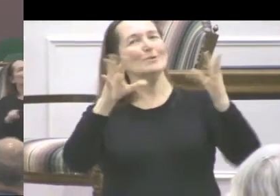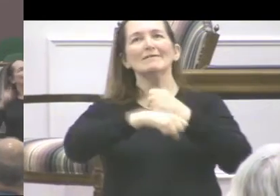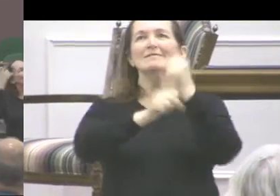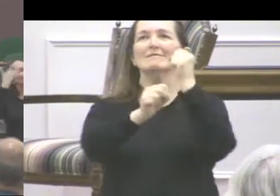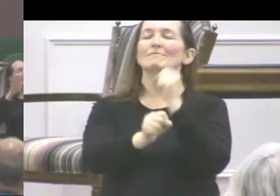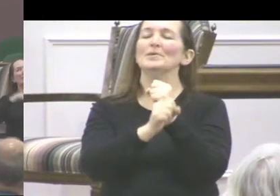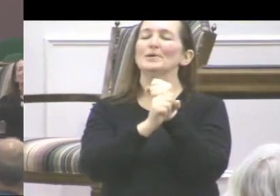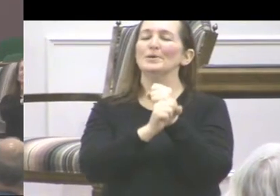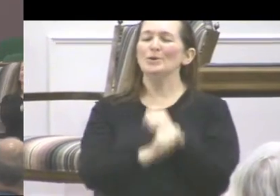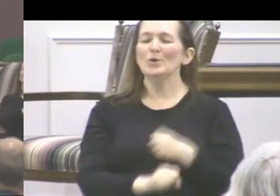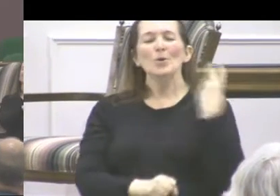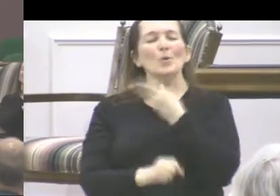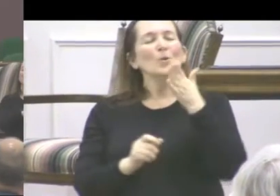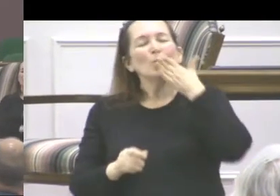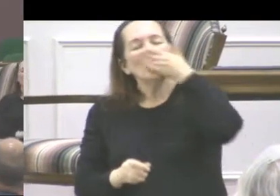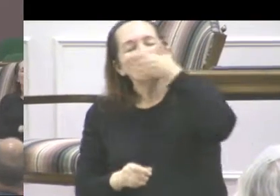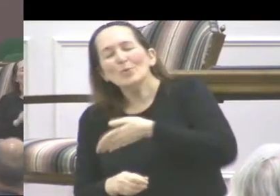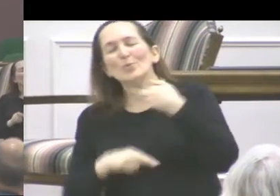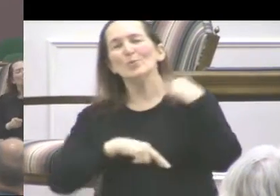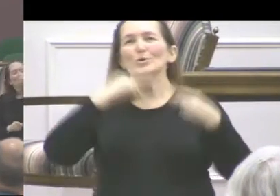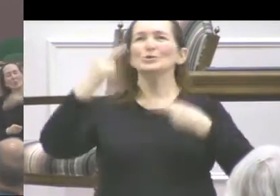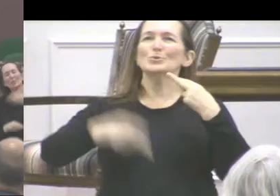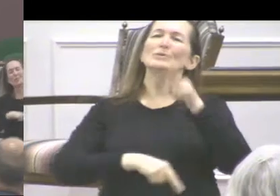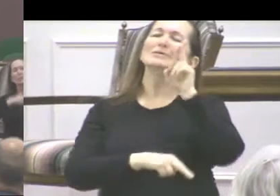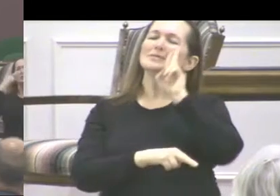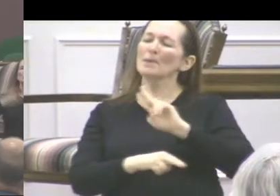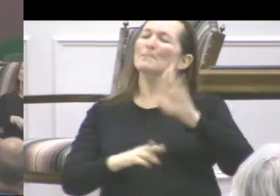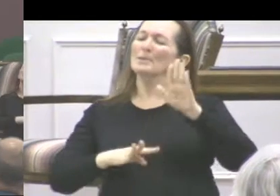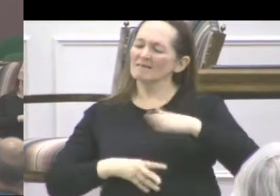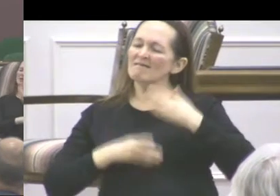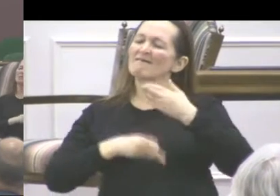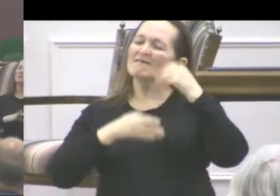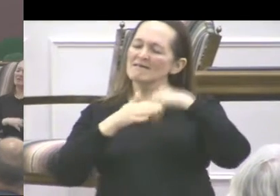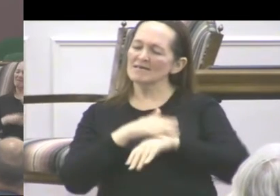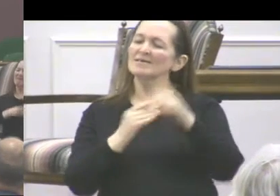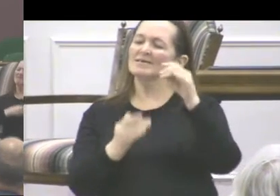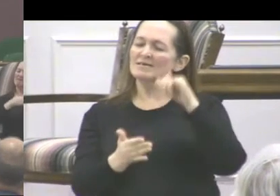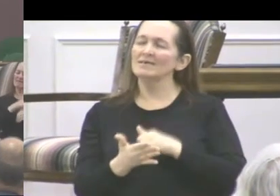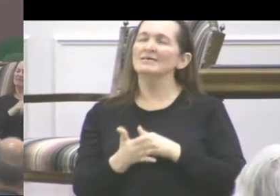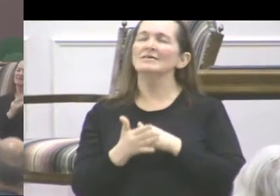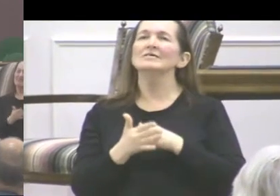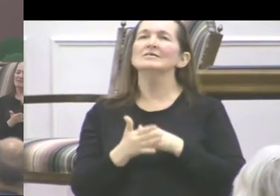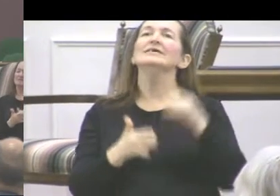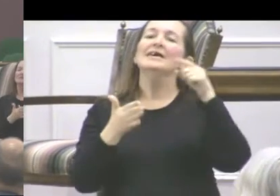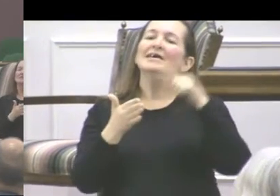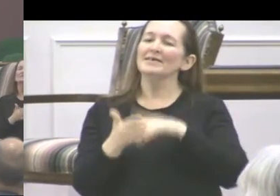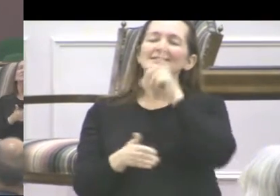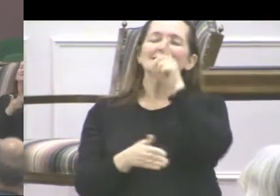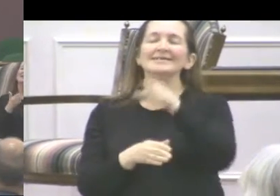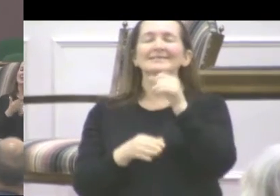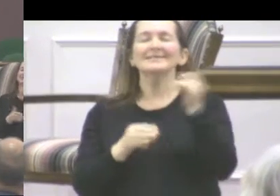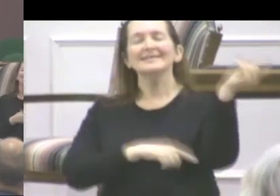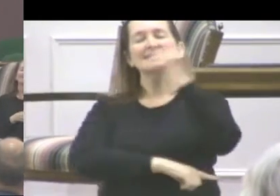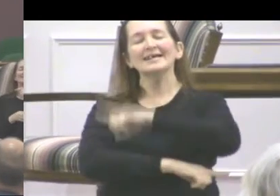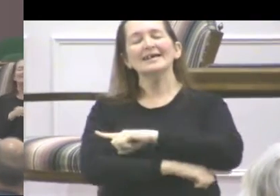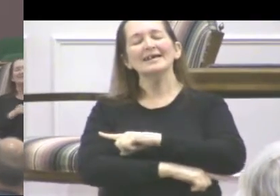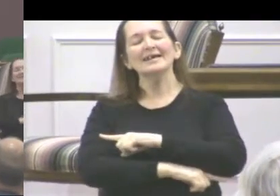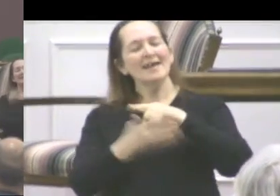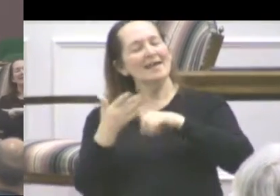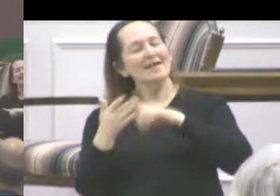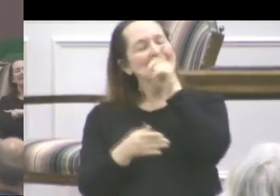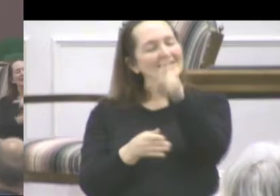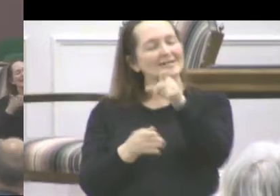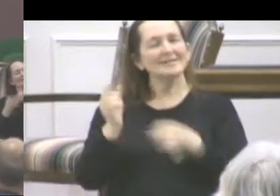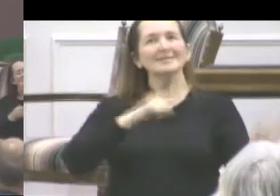that the Lord has made. We will rejoice and be glad in Him. This is